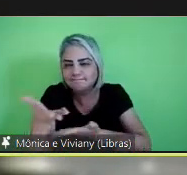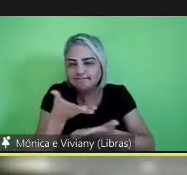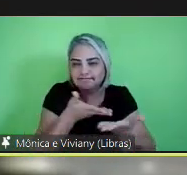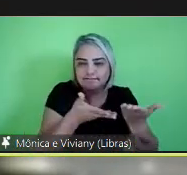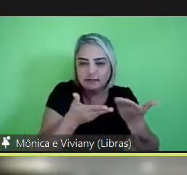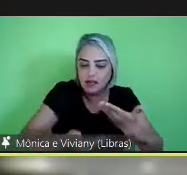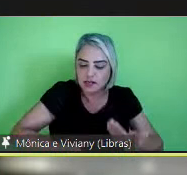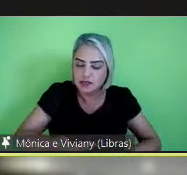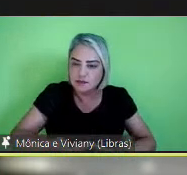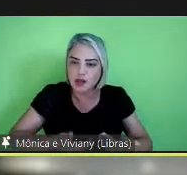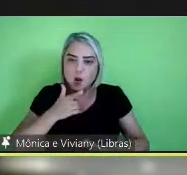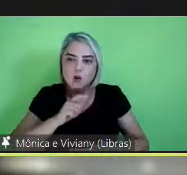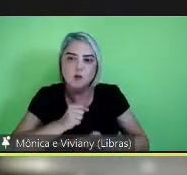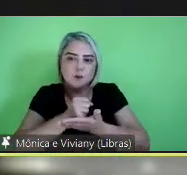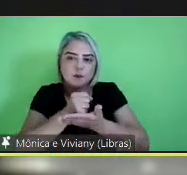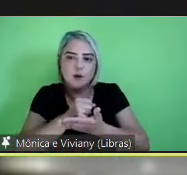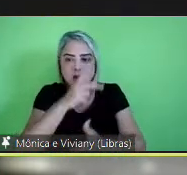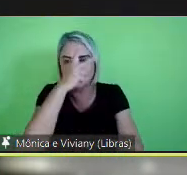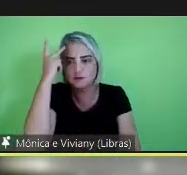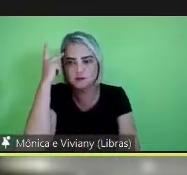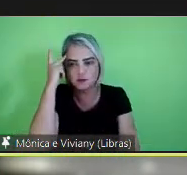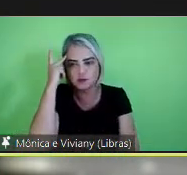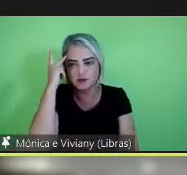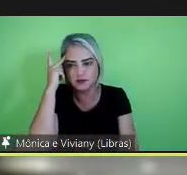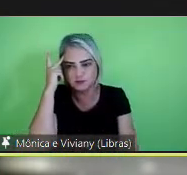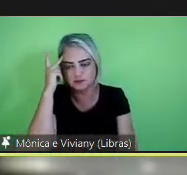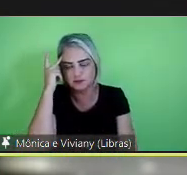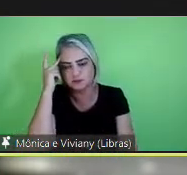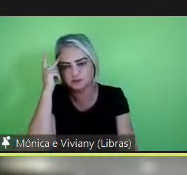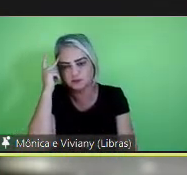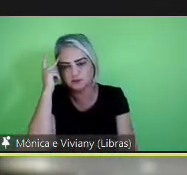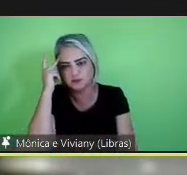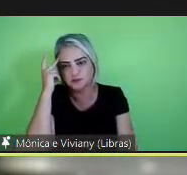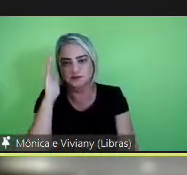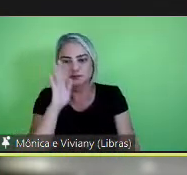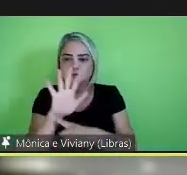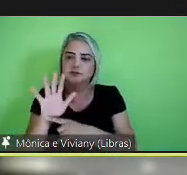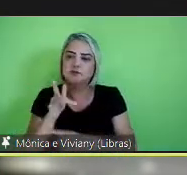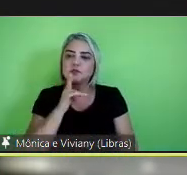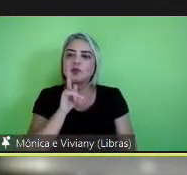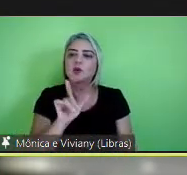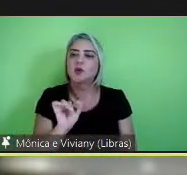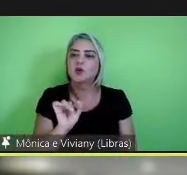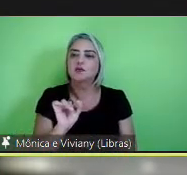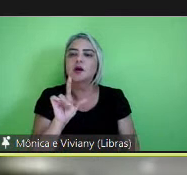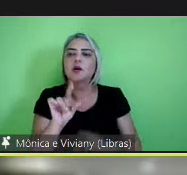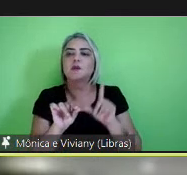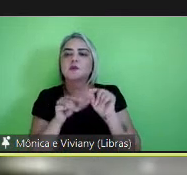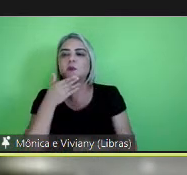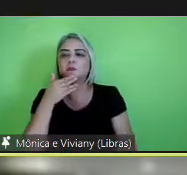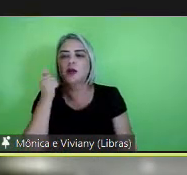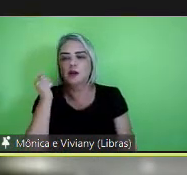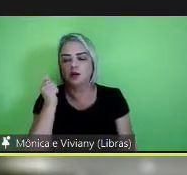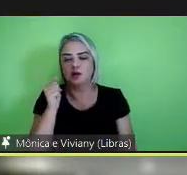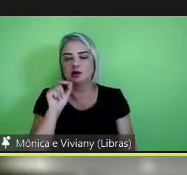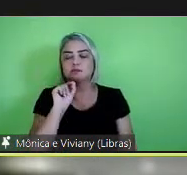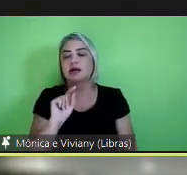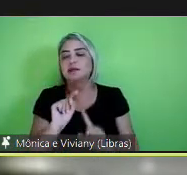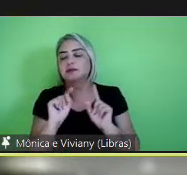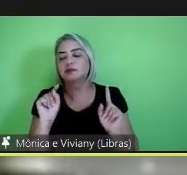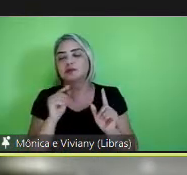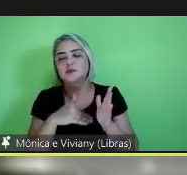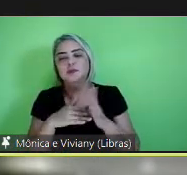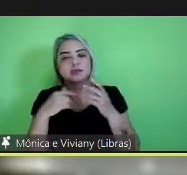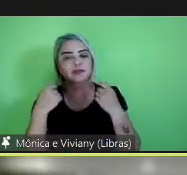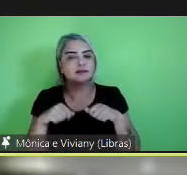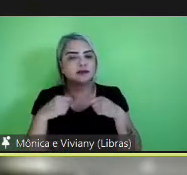with obesity, so that we can try to support and care for people. But that all needs to sit in this whole systems